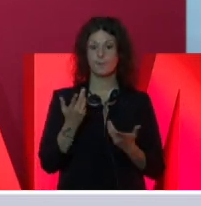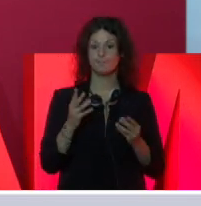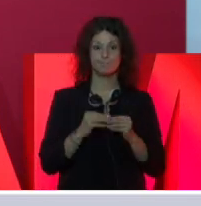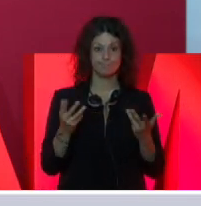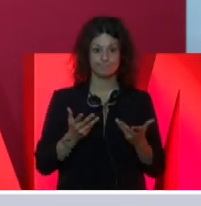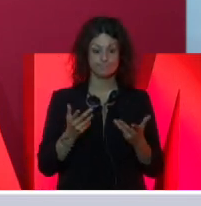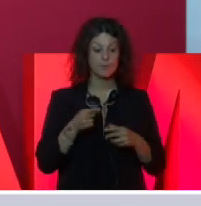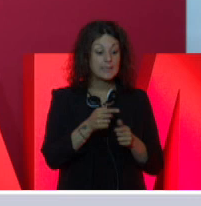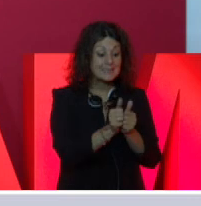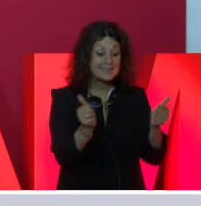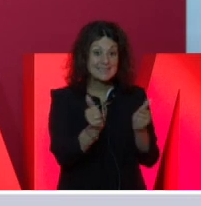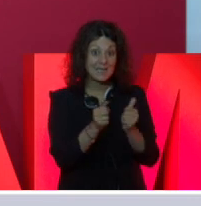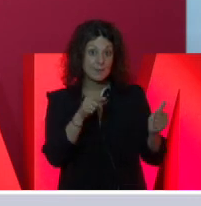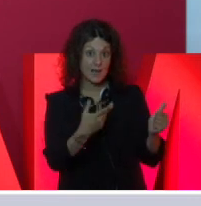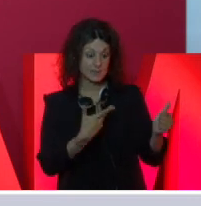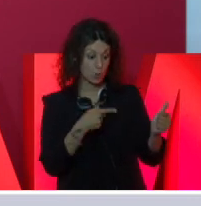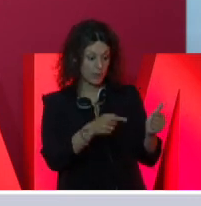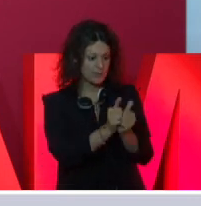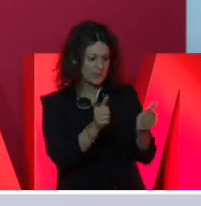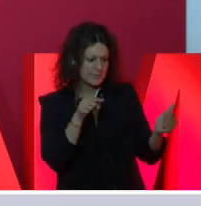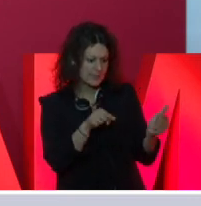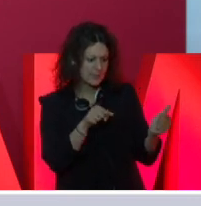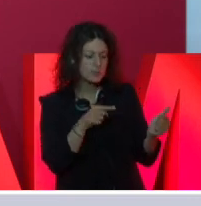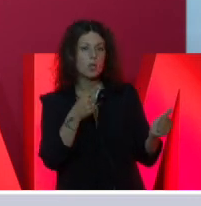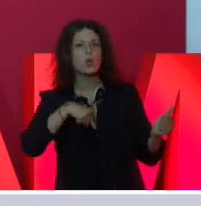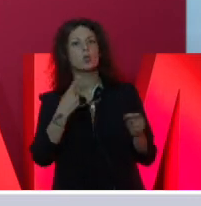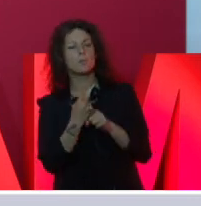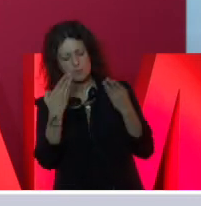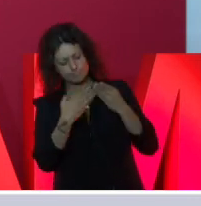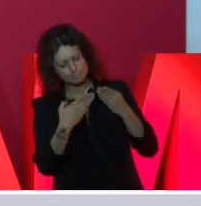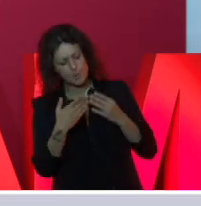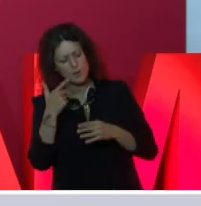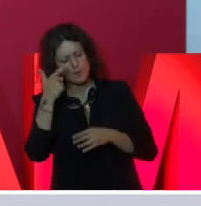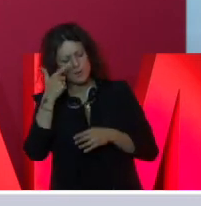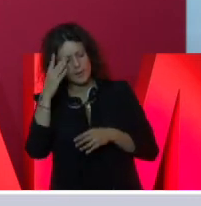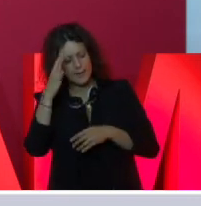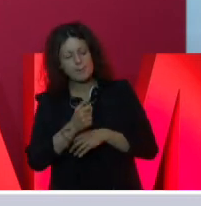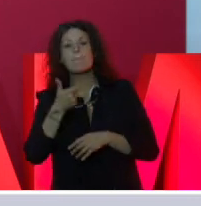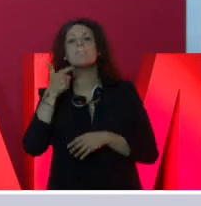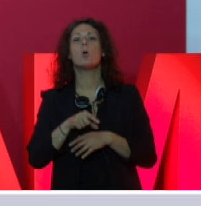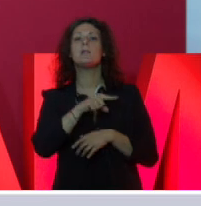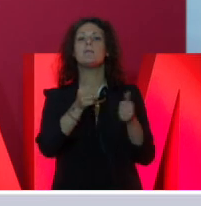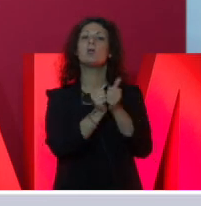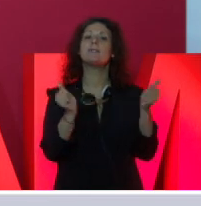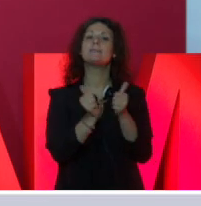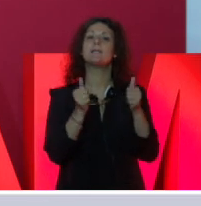box explanation in an Aristotelic sort of way. Aristotle would